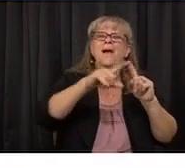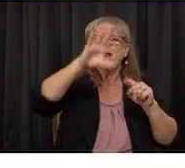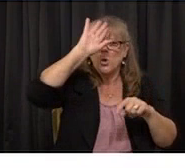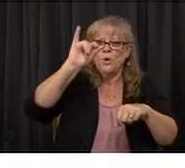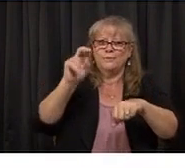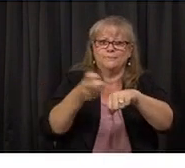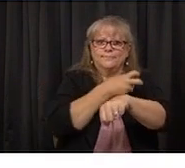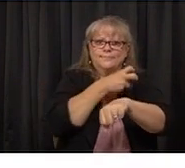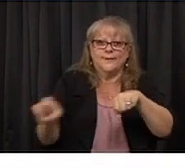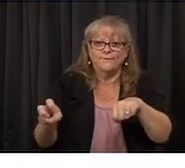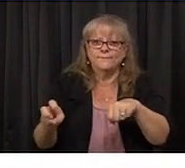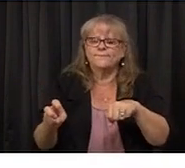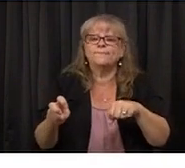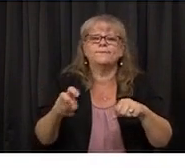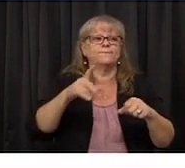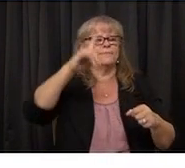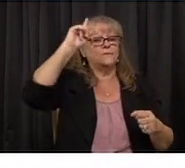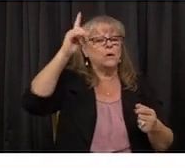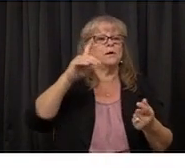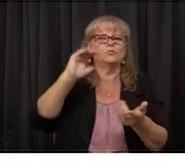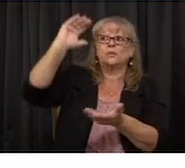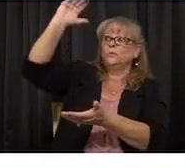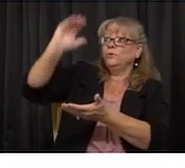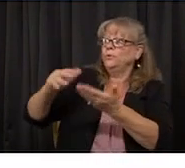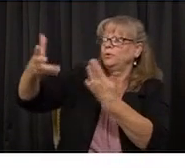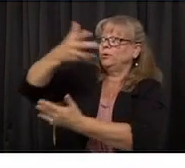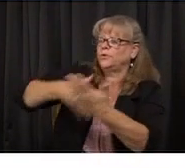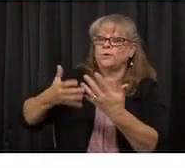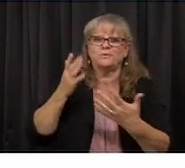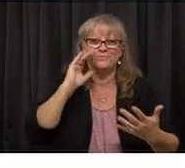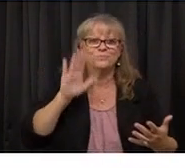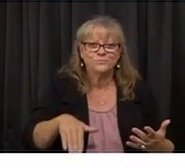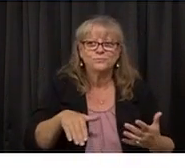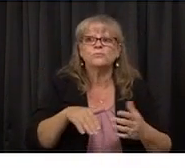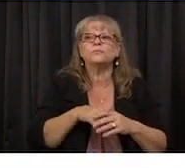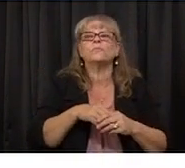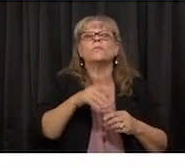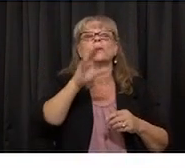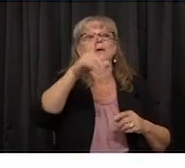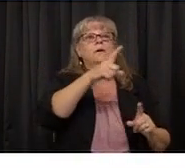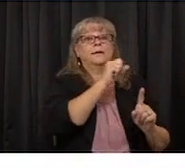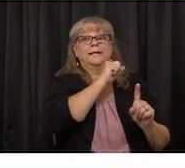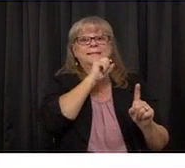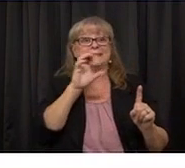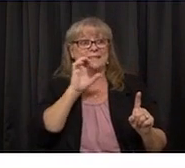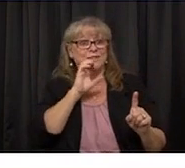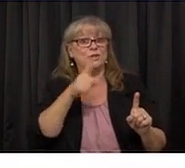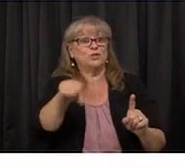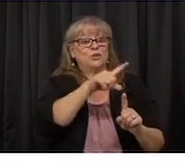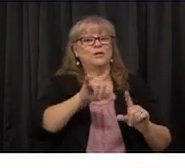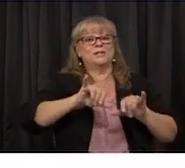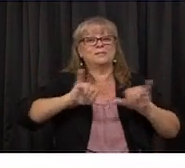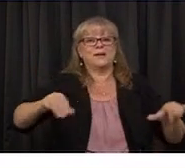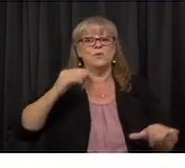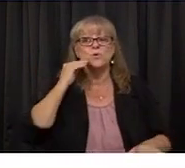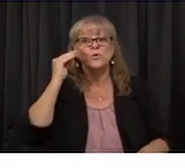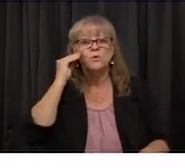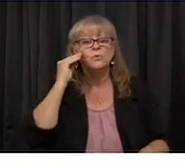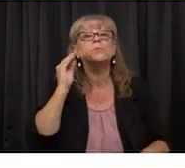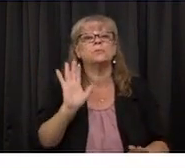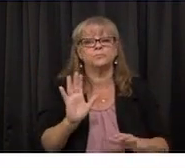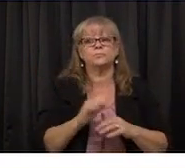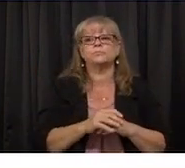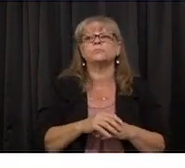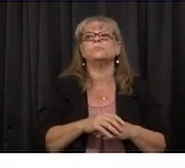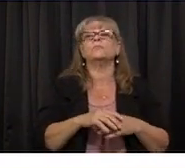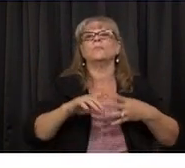social interactions. Of course, for older Coloradans and those who are vulnerable, stay home whenever you can. Wearing a mask, it is the law